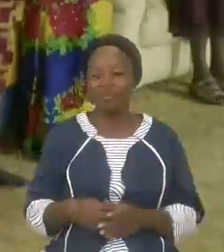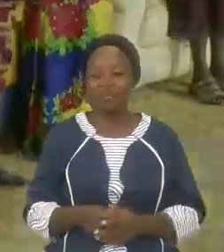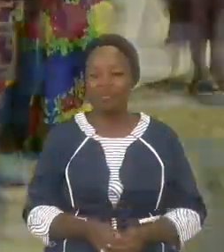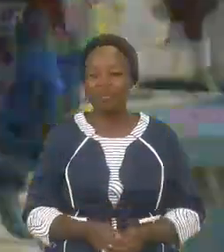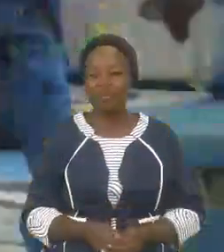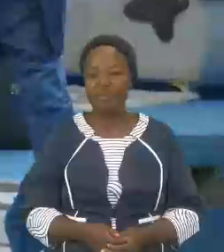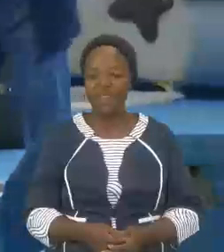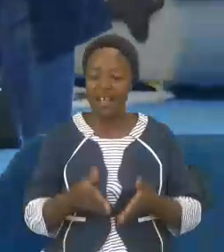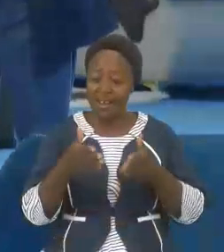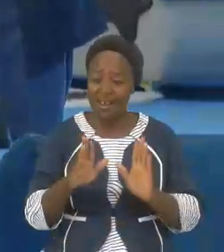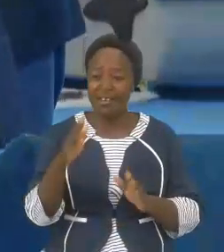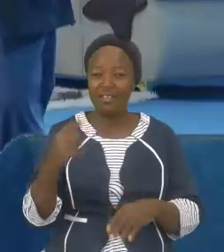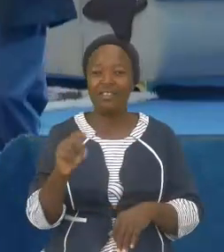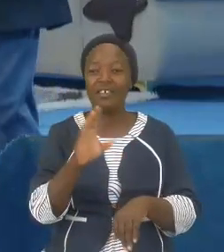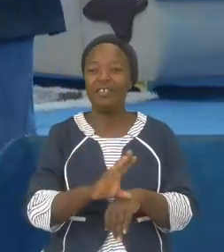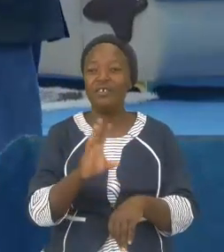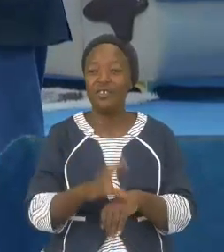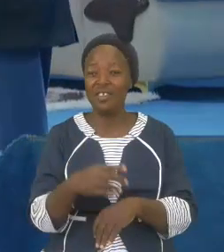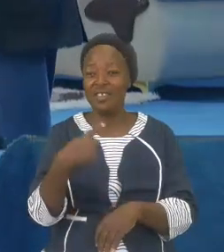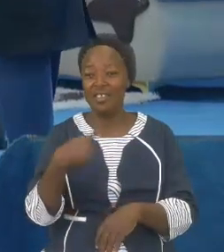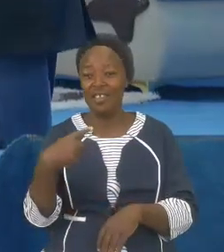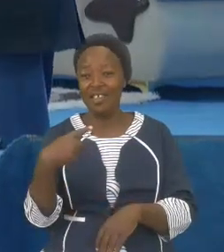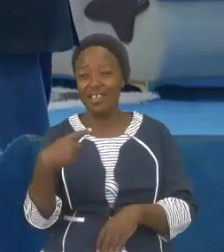Let the church say,